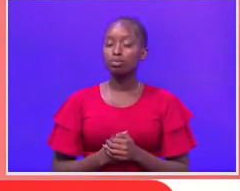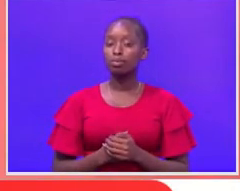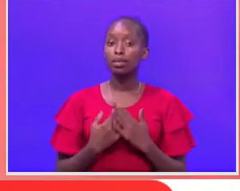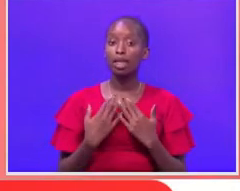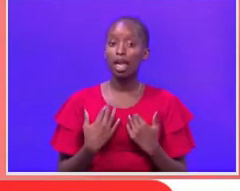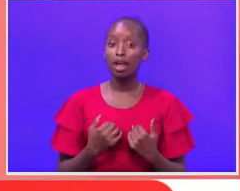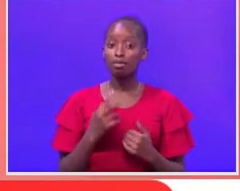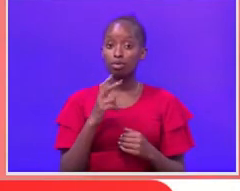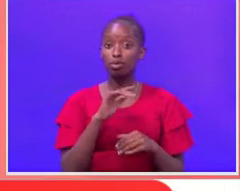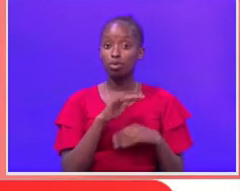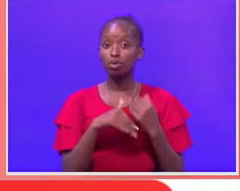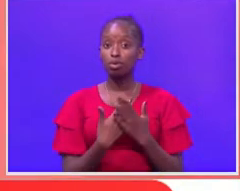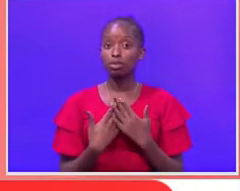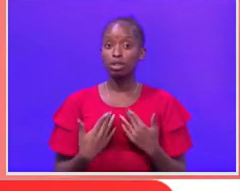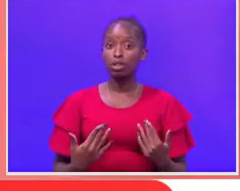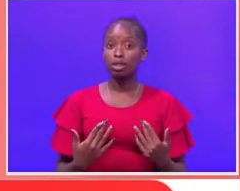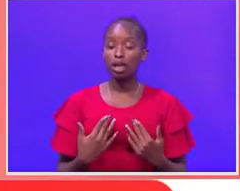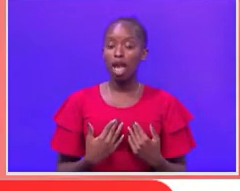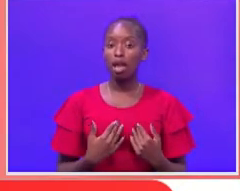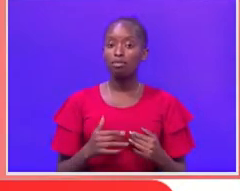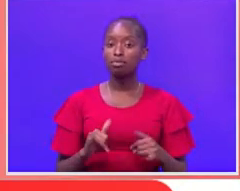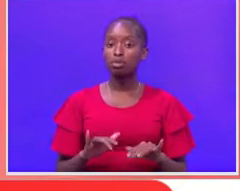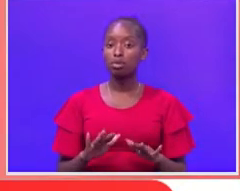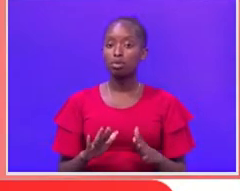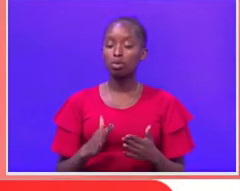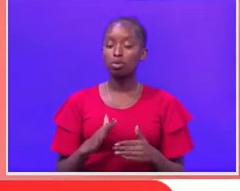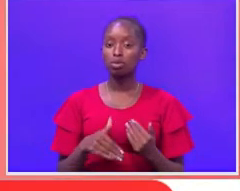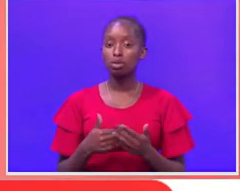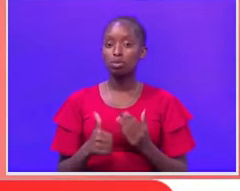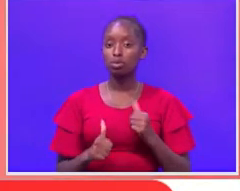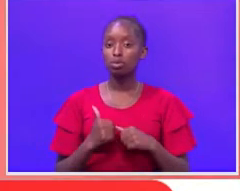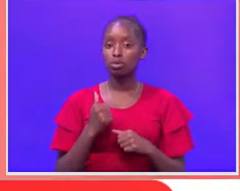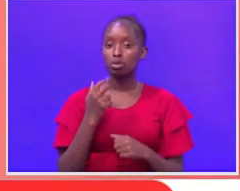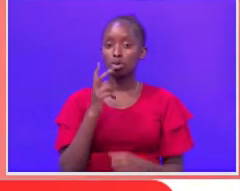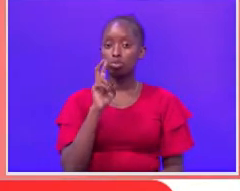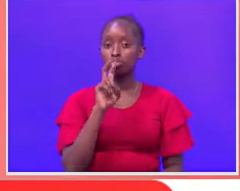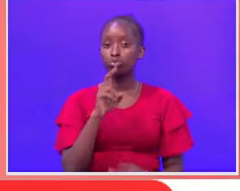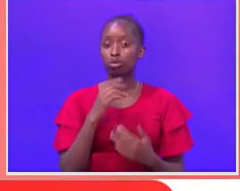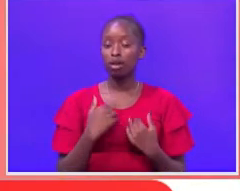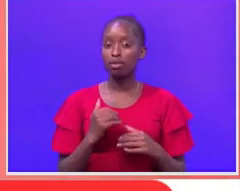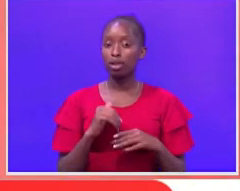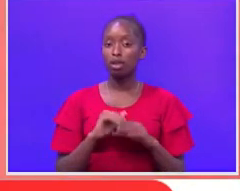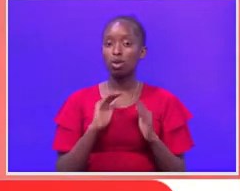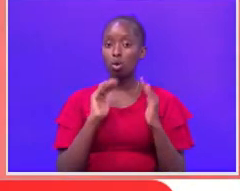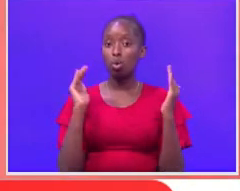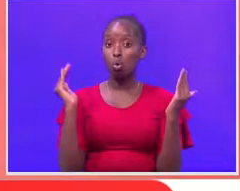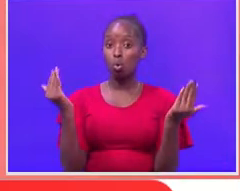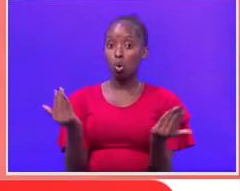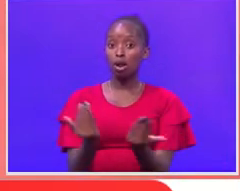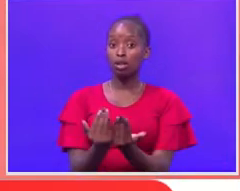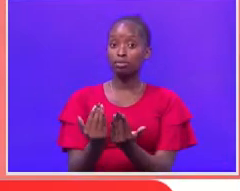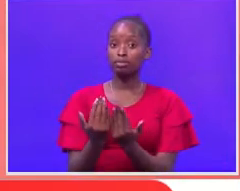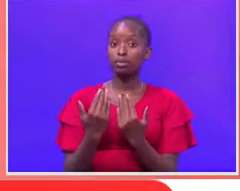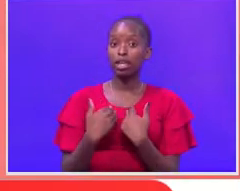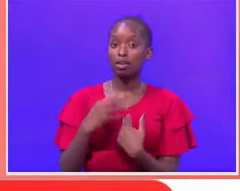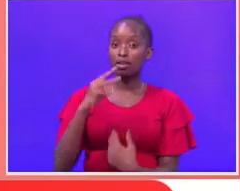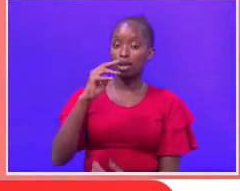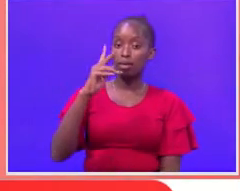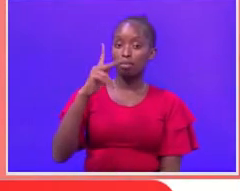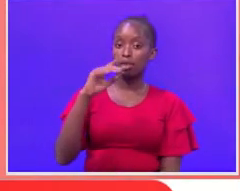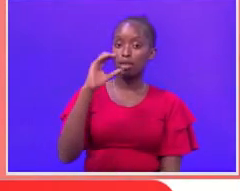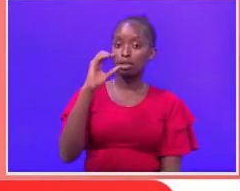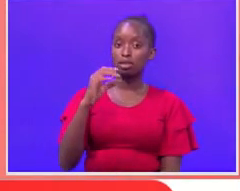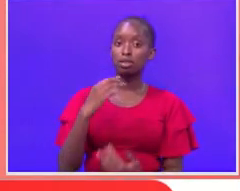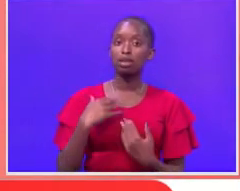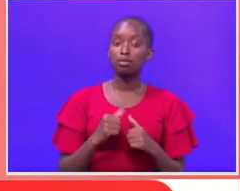happening globally, the monetary tightening that we have seen across the world, the MPC took a number of